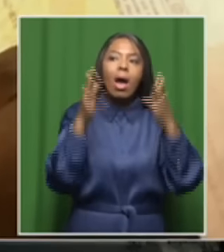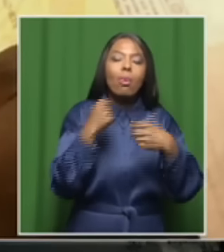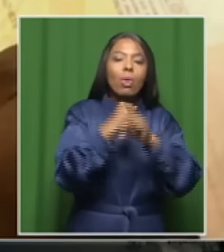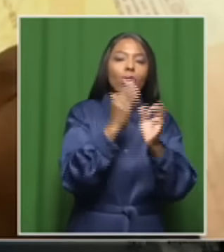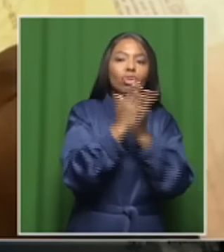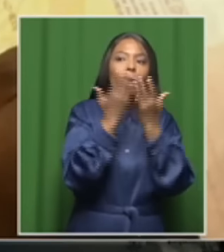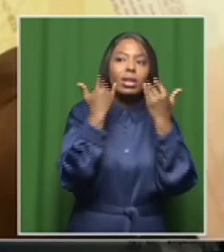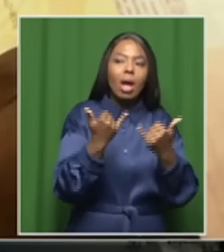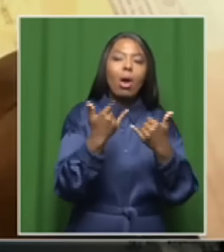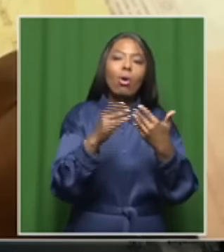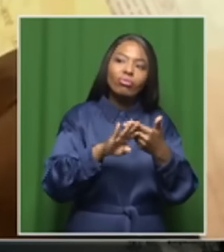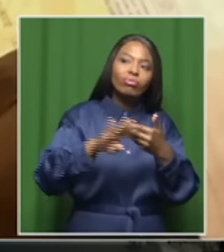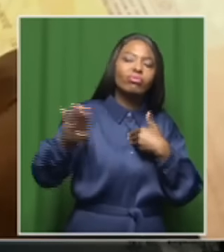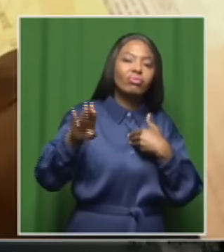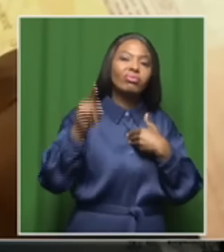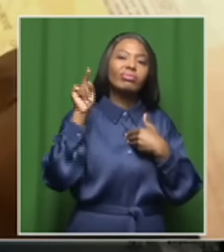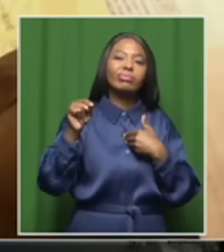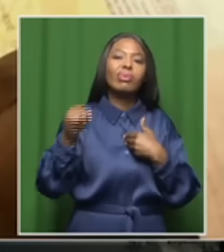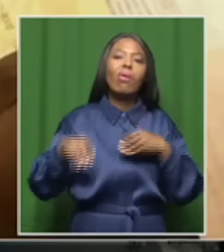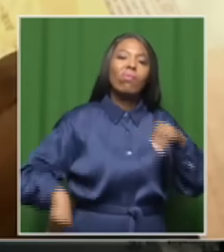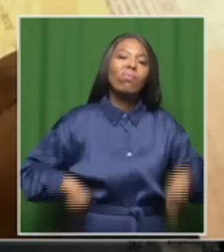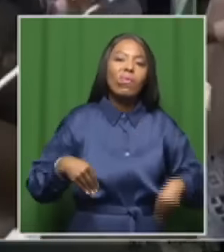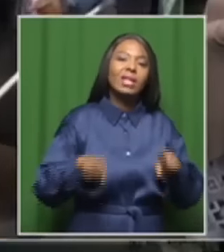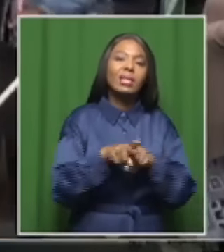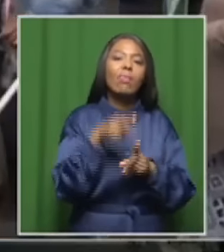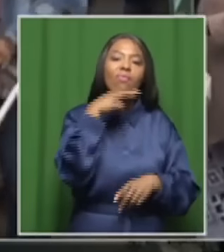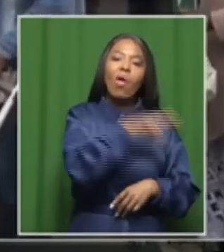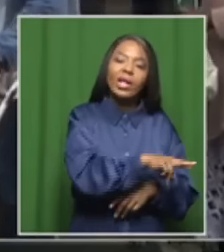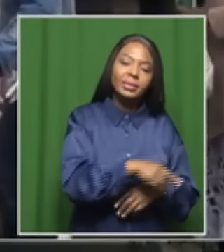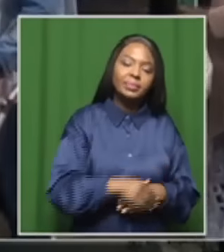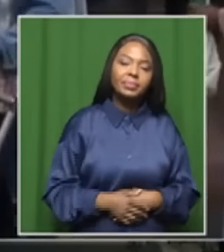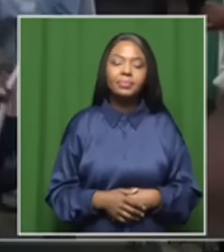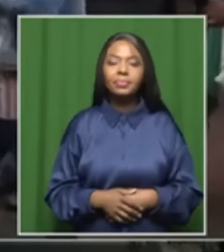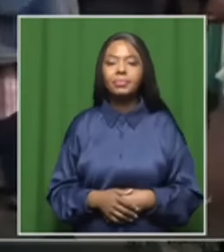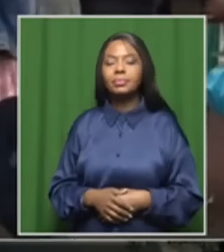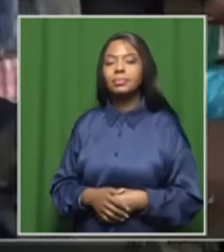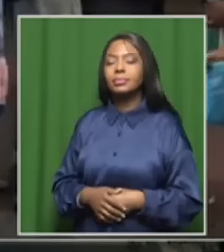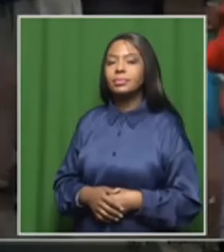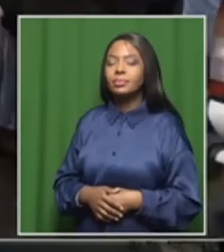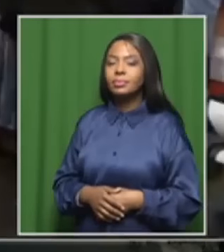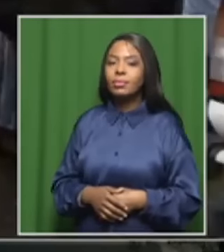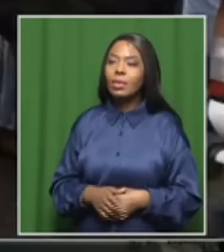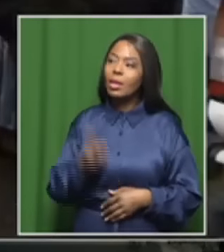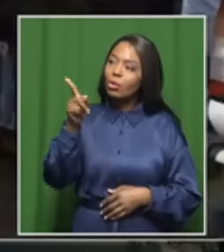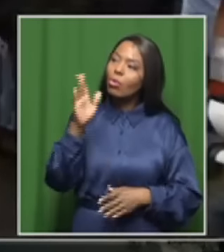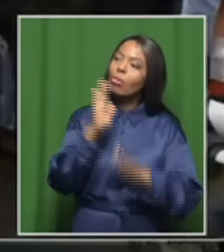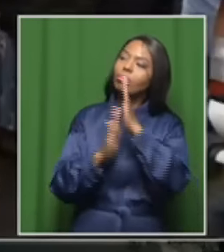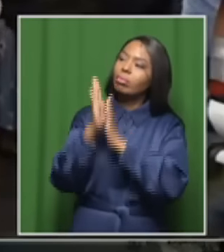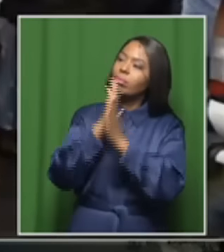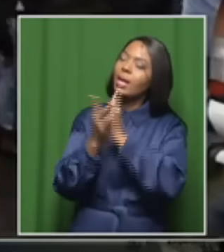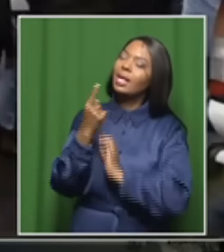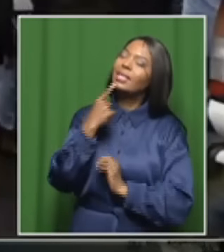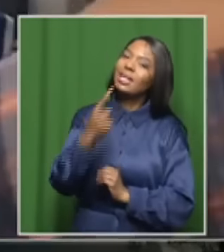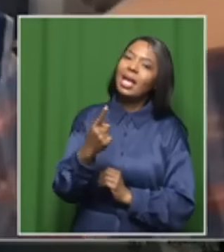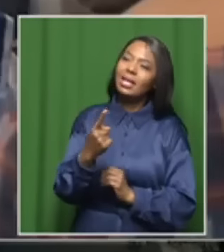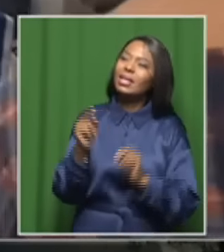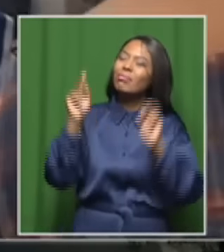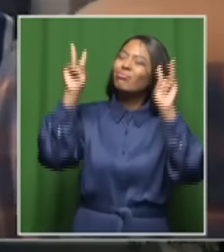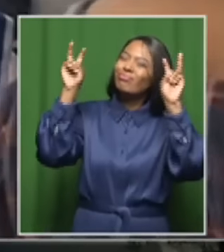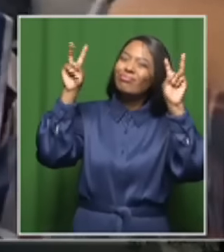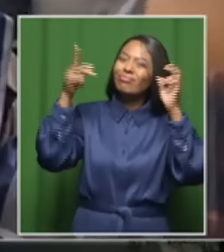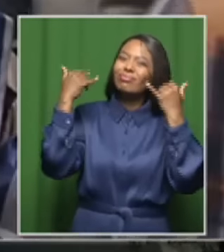agree must be combated as much as possible. Ms. Masango, when you say that these conditions